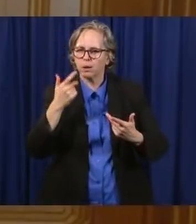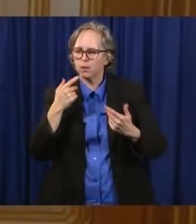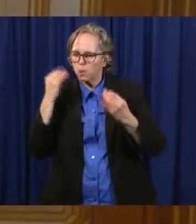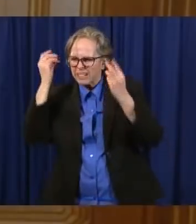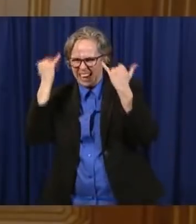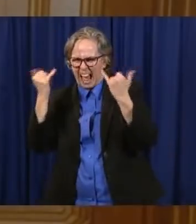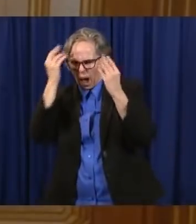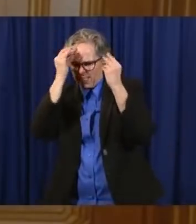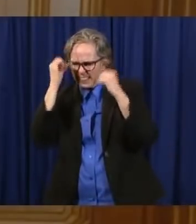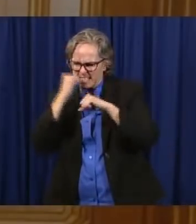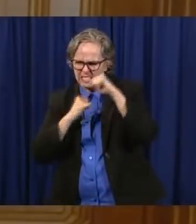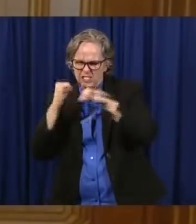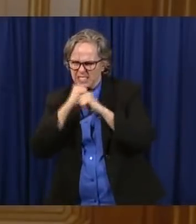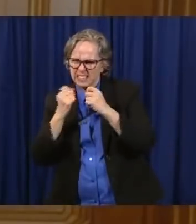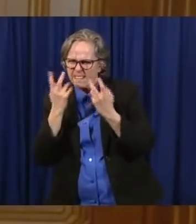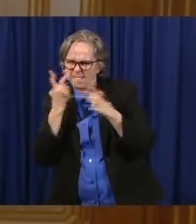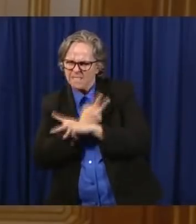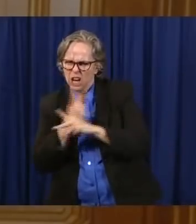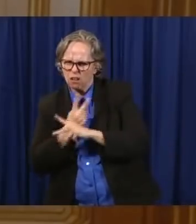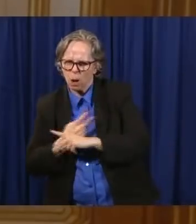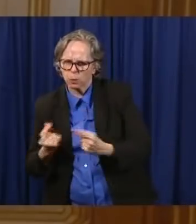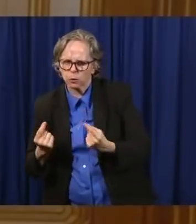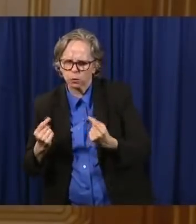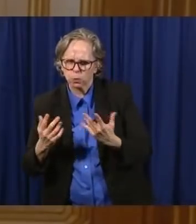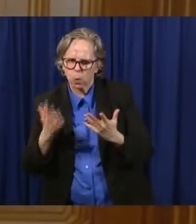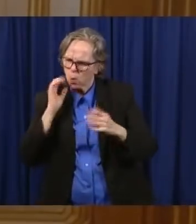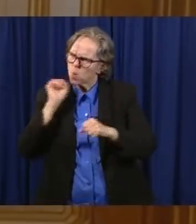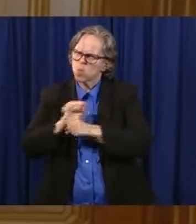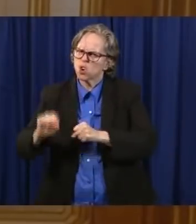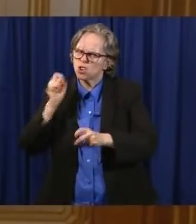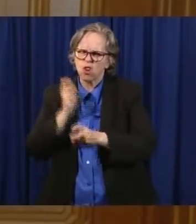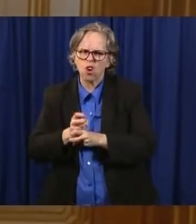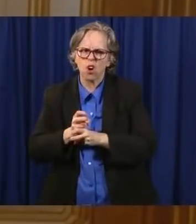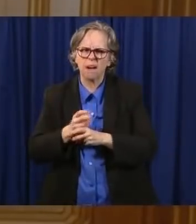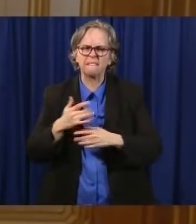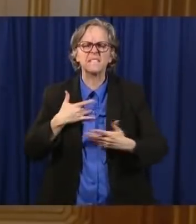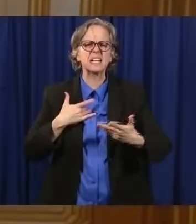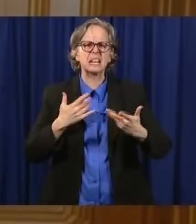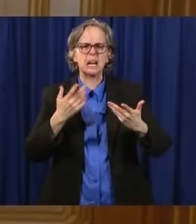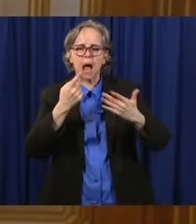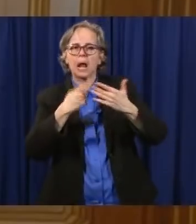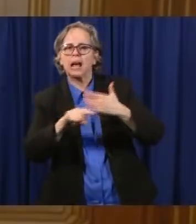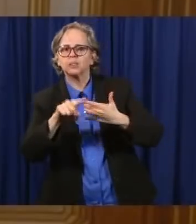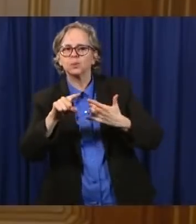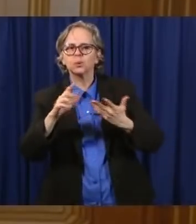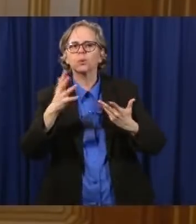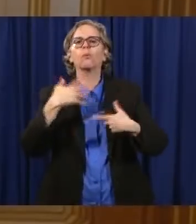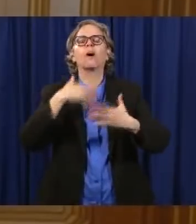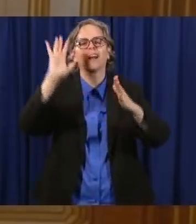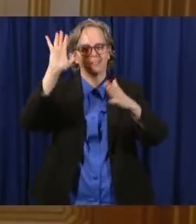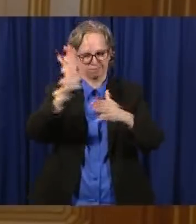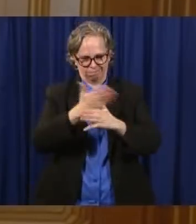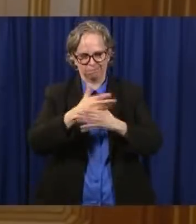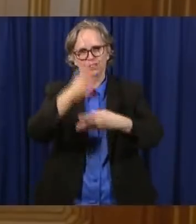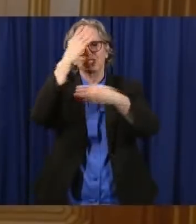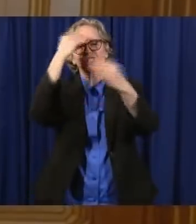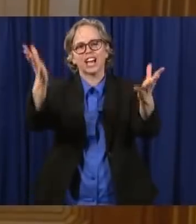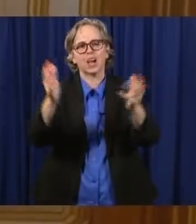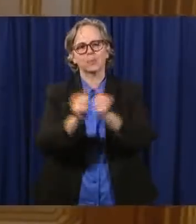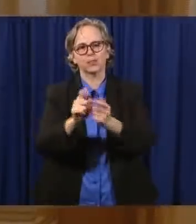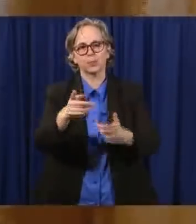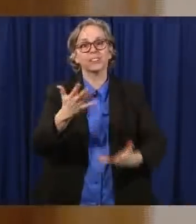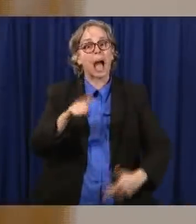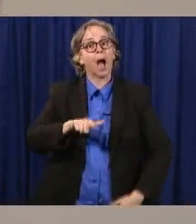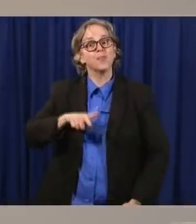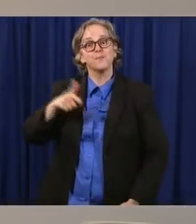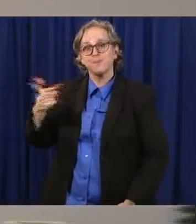it in place, and we're working very, very hard on it. And next week sometime, we'll be able to share that with you. Lieutenant Governor?